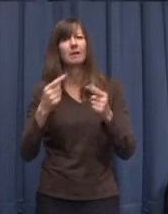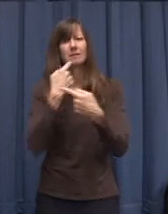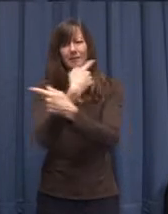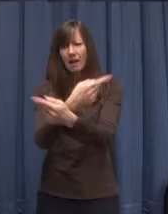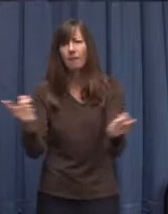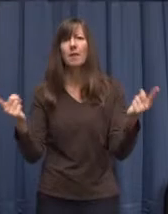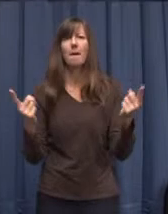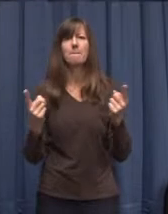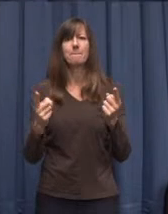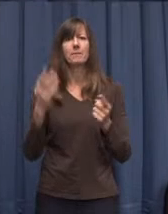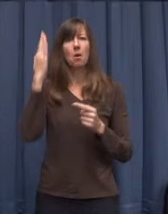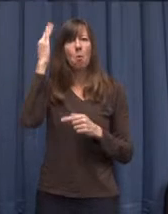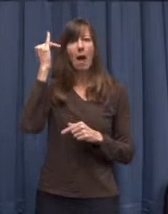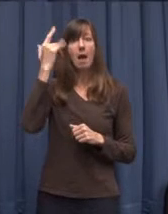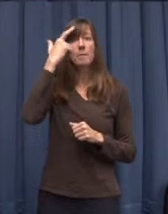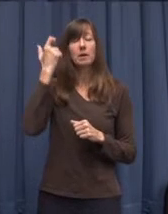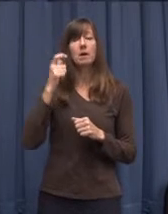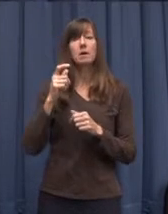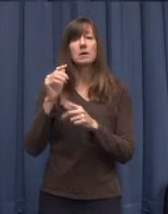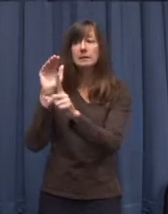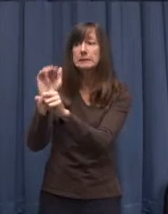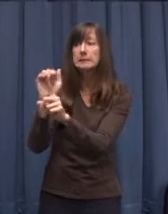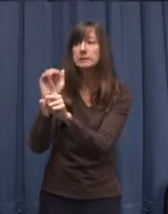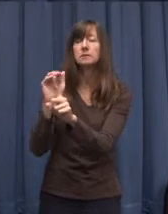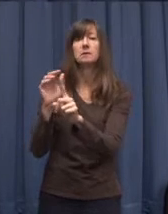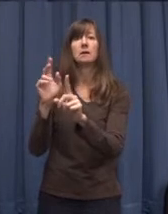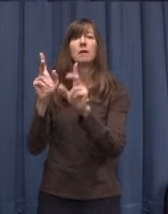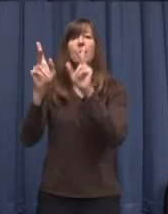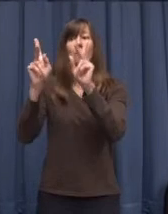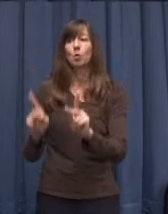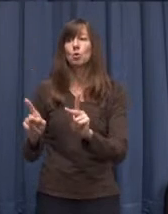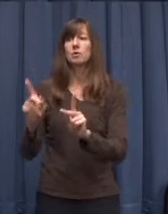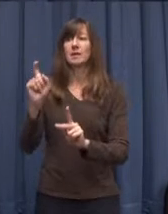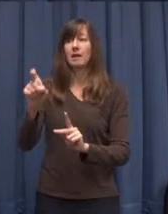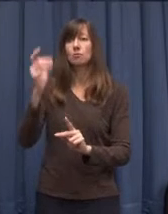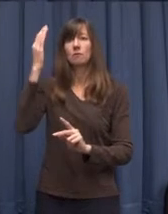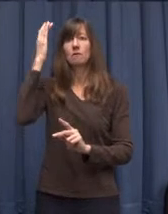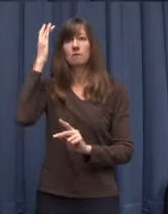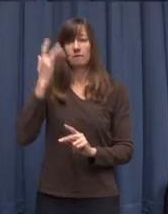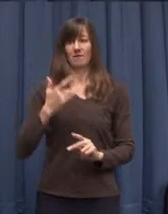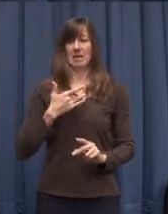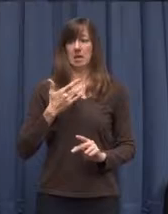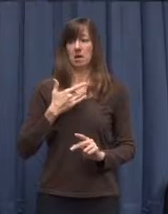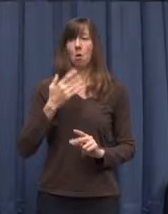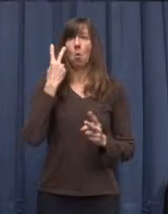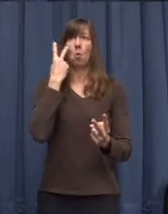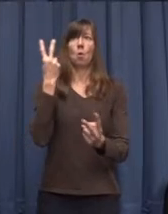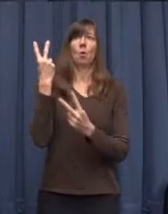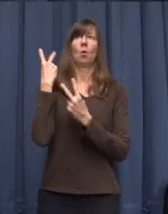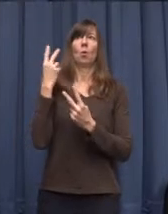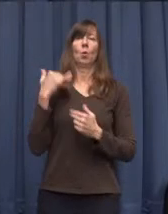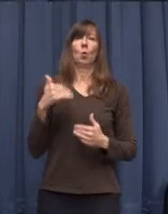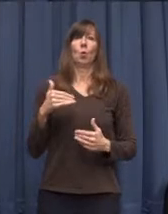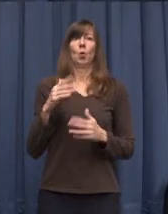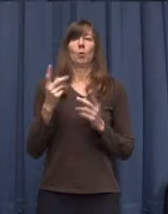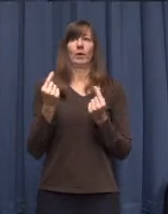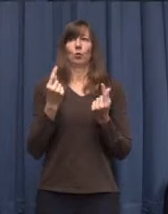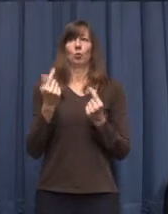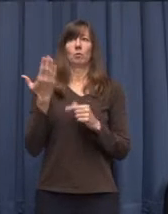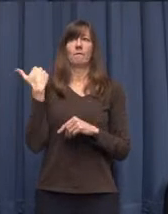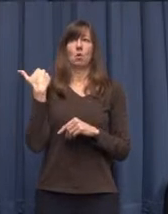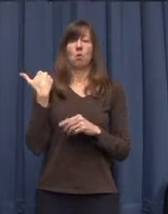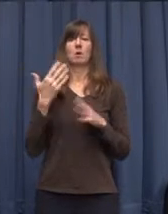everyone's head back in the game, I think, is actually the most important thing that any of us can do. And hearing that message, not from me, but